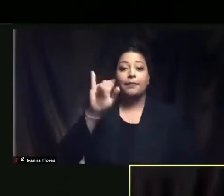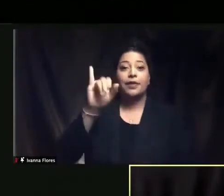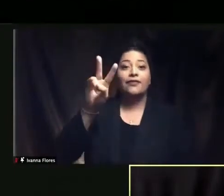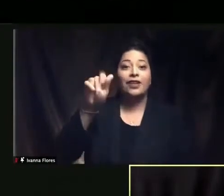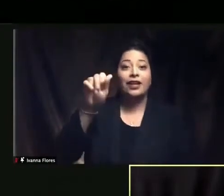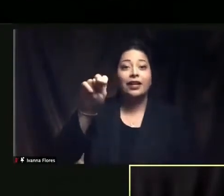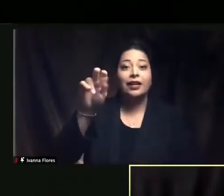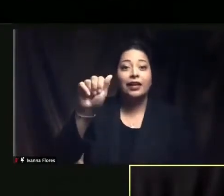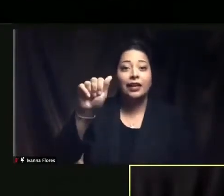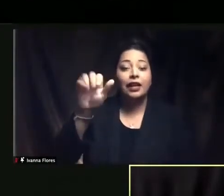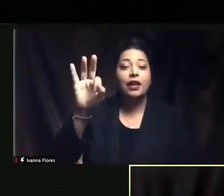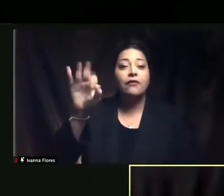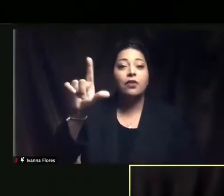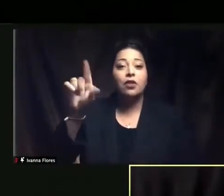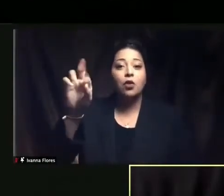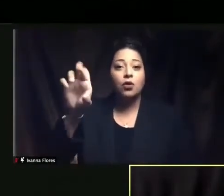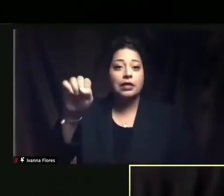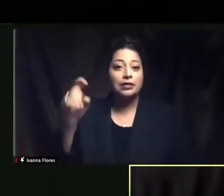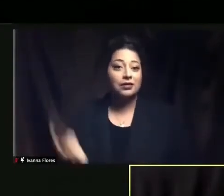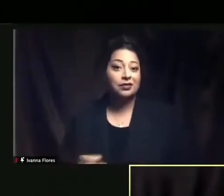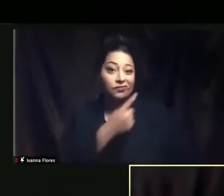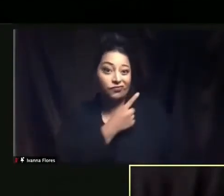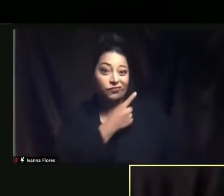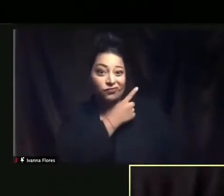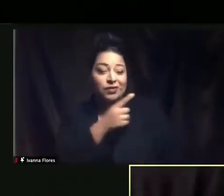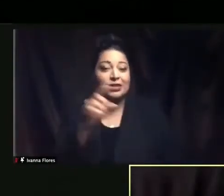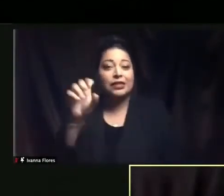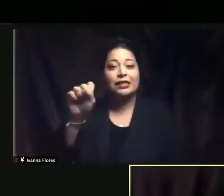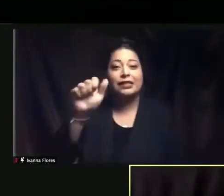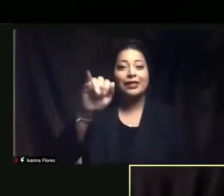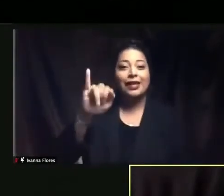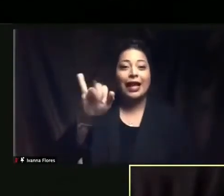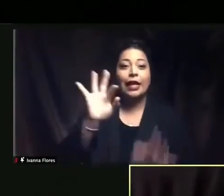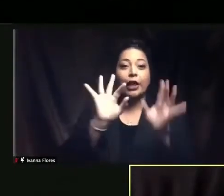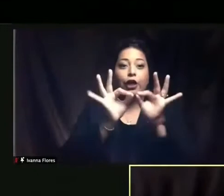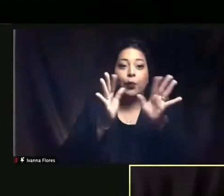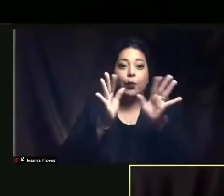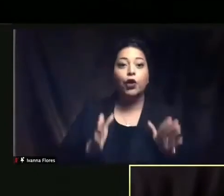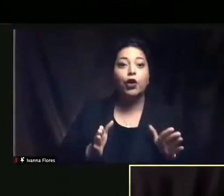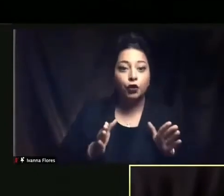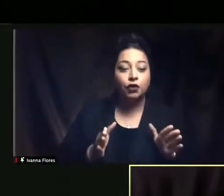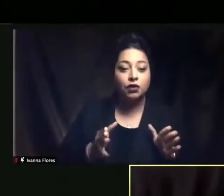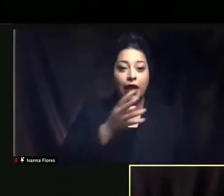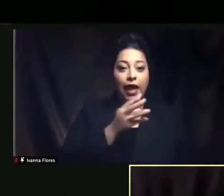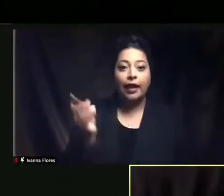is tucked over my shoulder there. It's SAI Interpreters, and